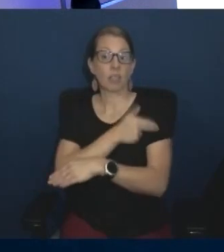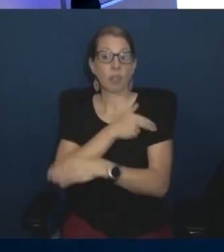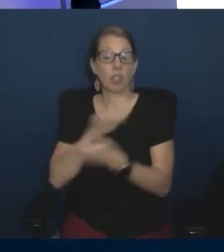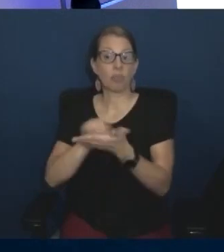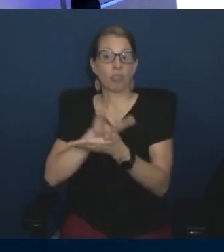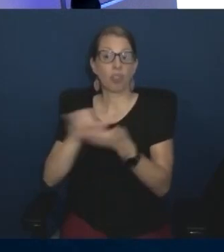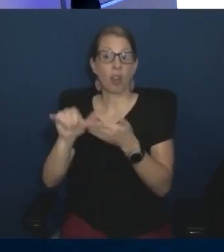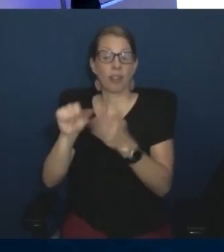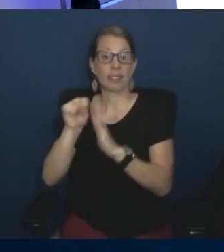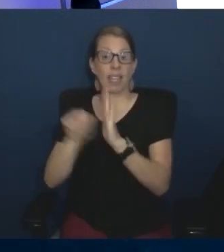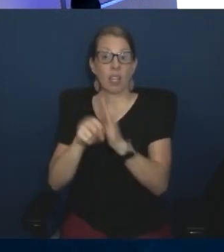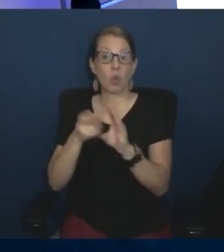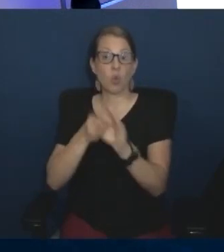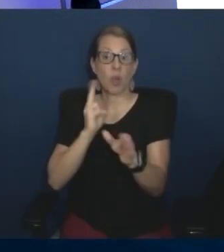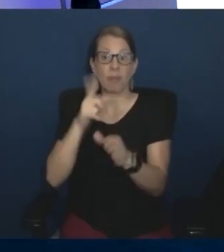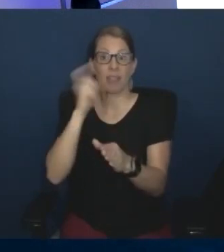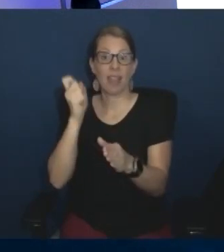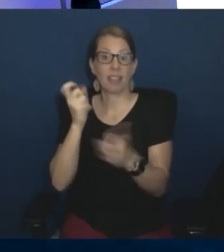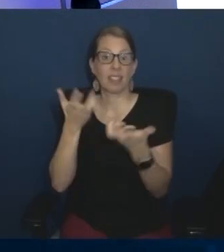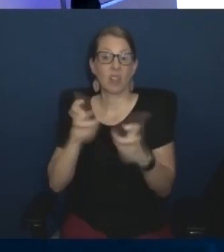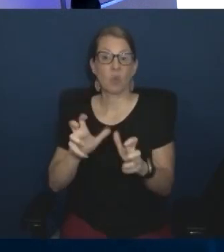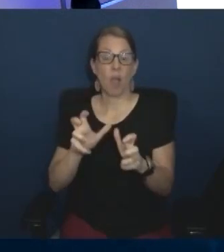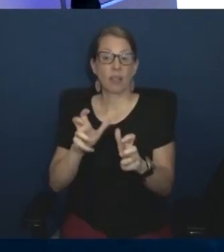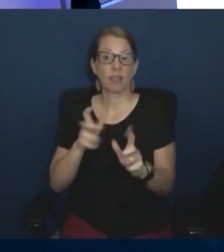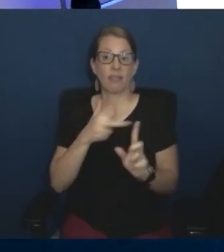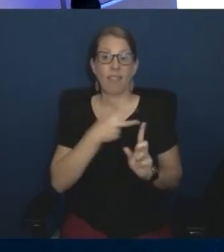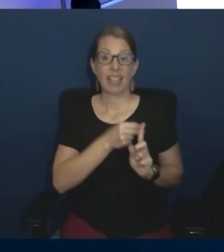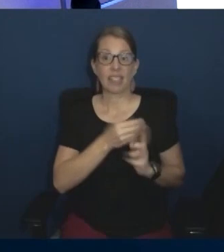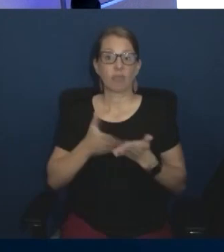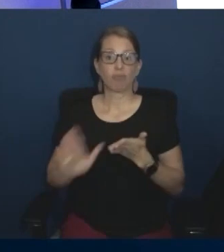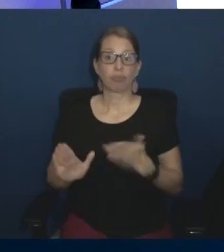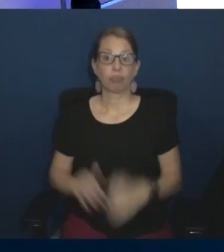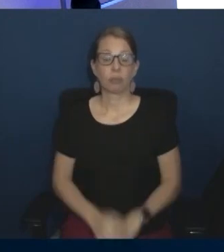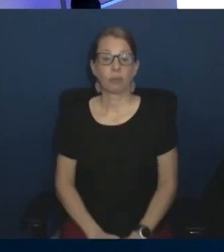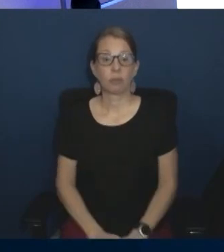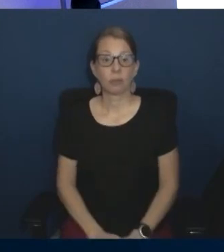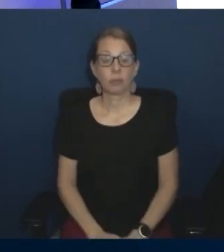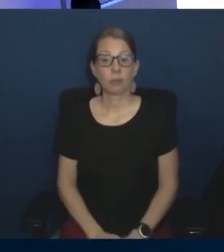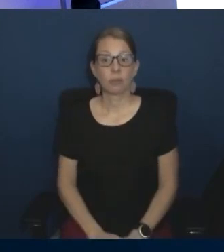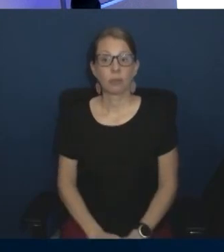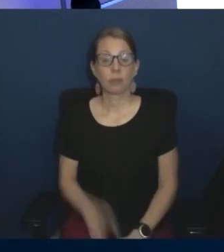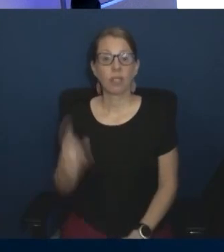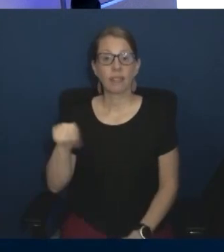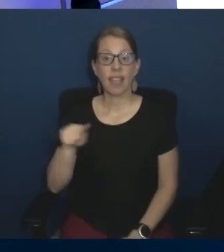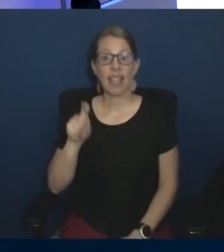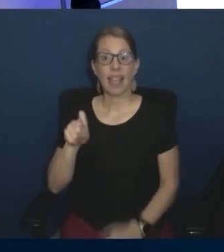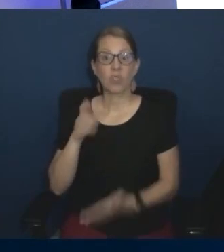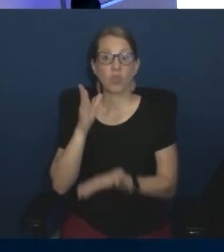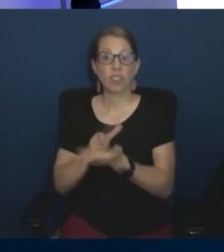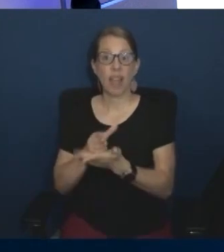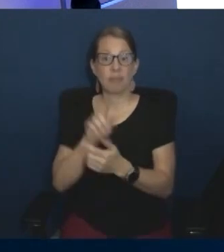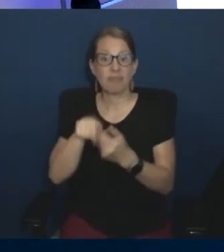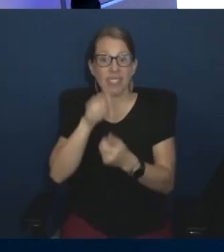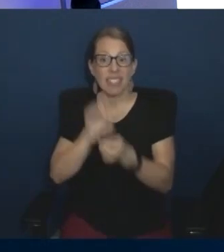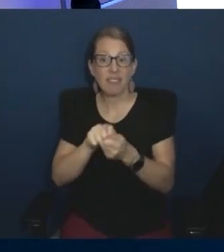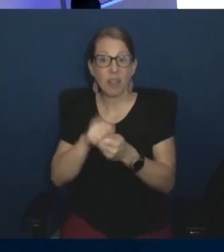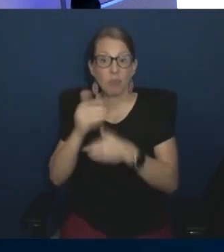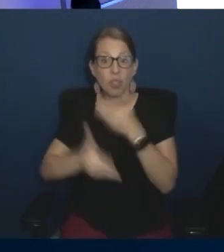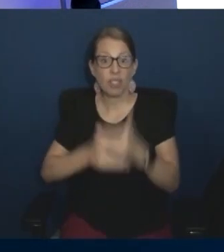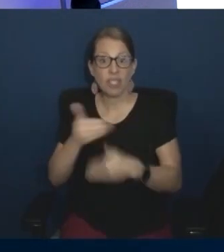not wanting the vaccine. So much so that they had to stop certain procedures. Do you see any signs of that